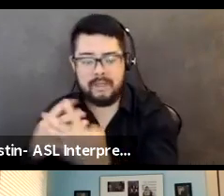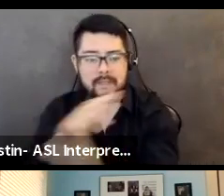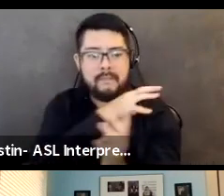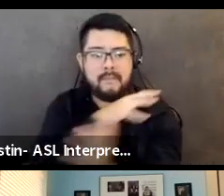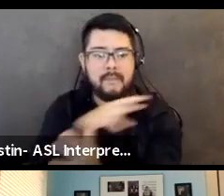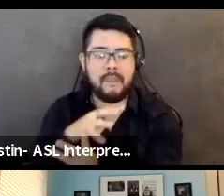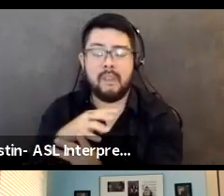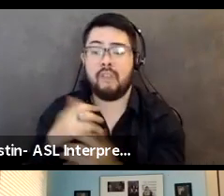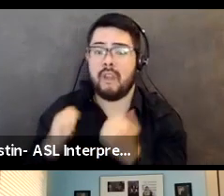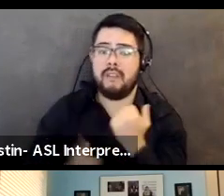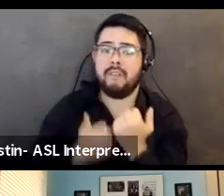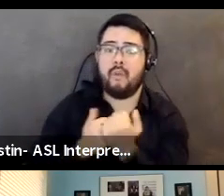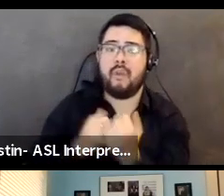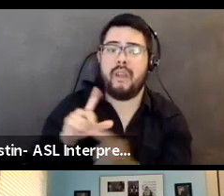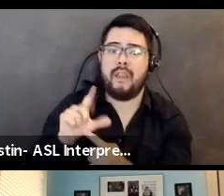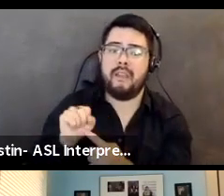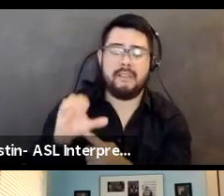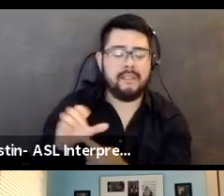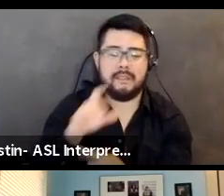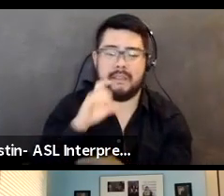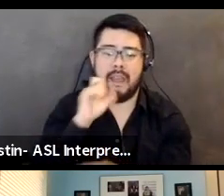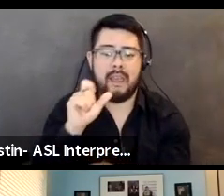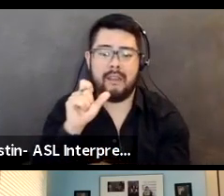the right approach in my opinion